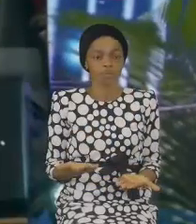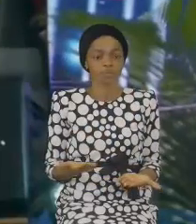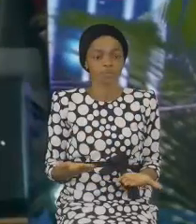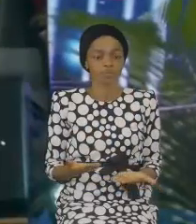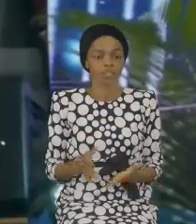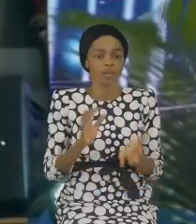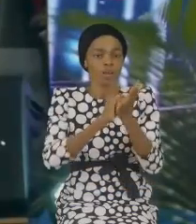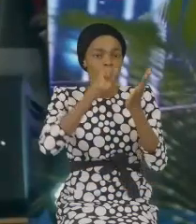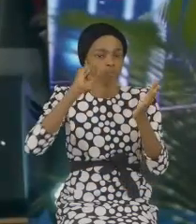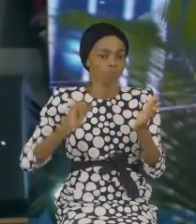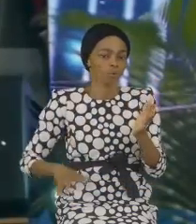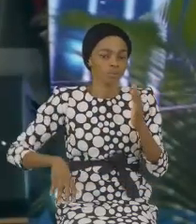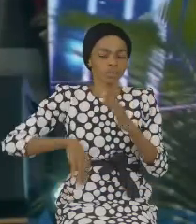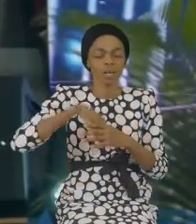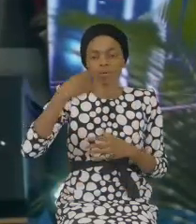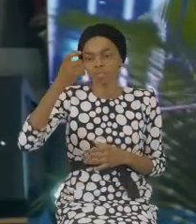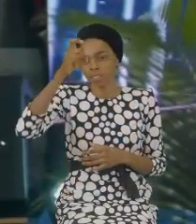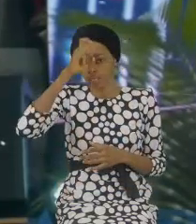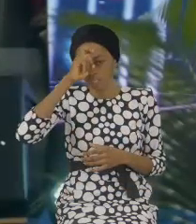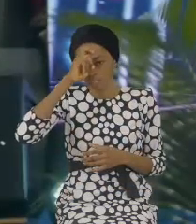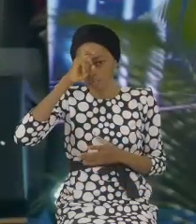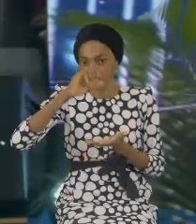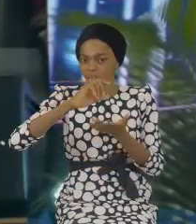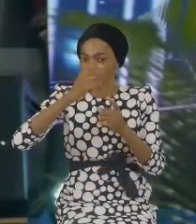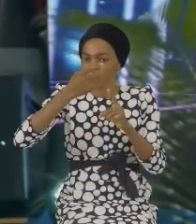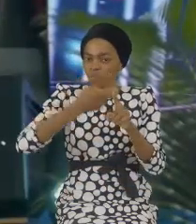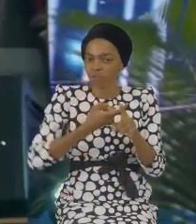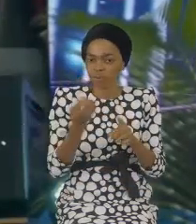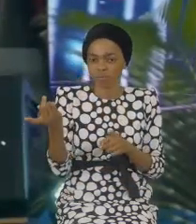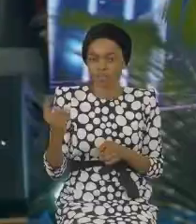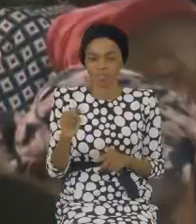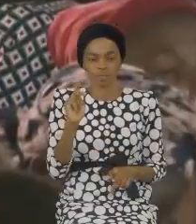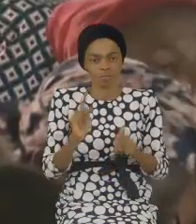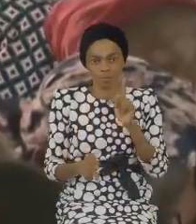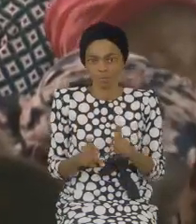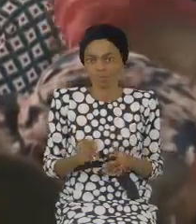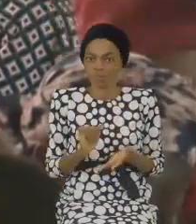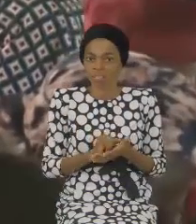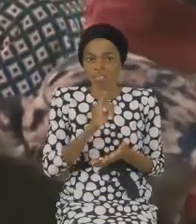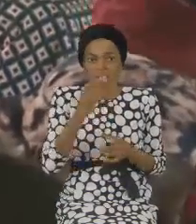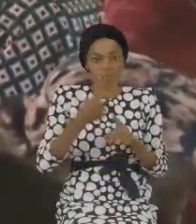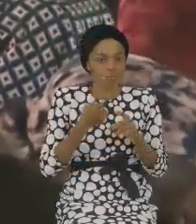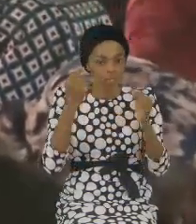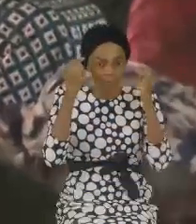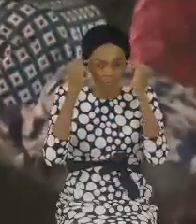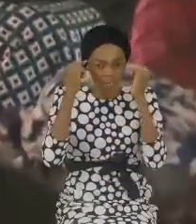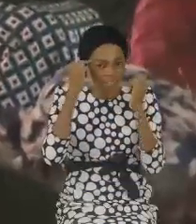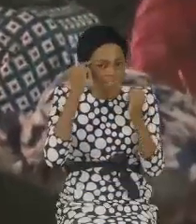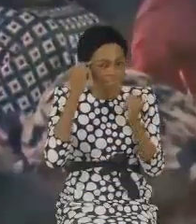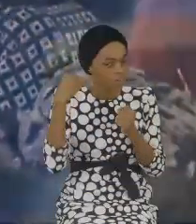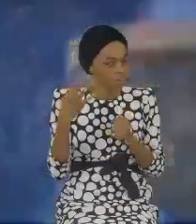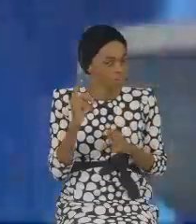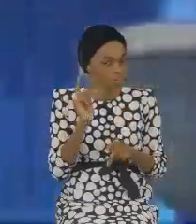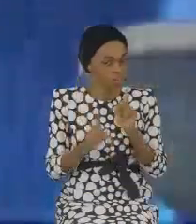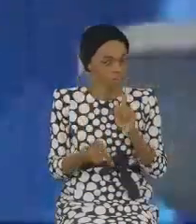blot out Egypt from the people, that is, from the minds of the people.